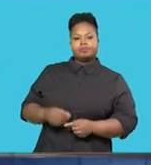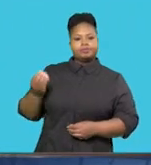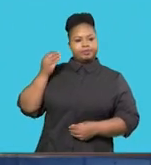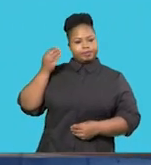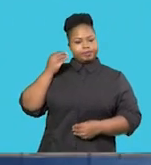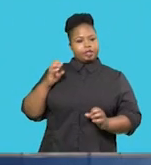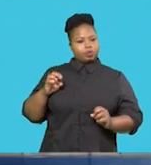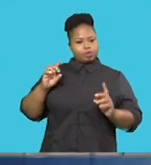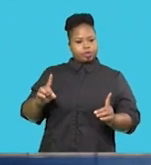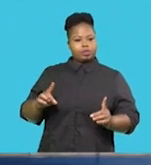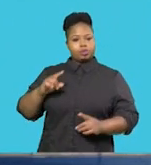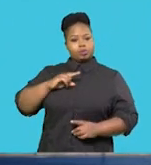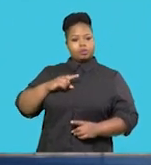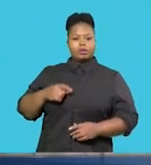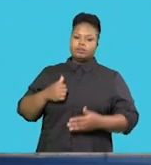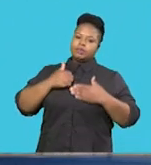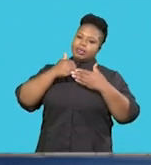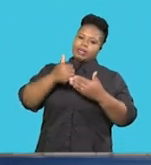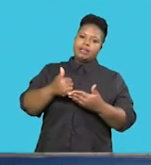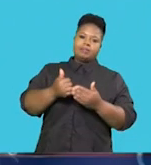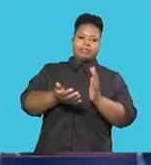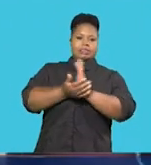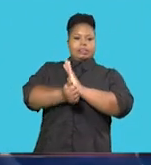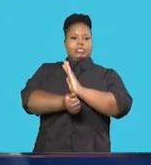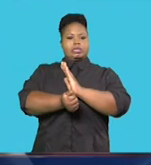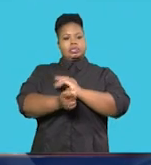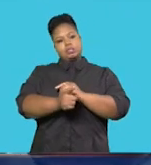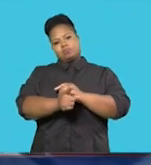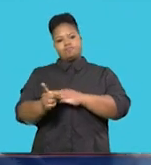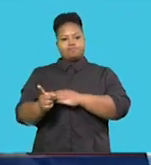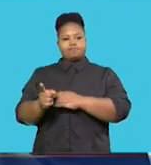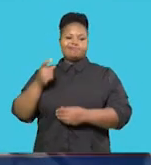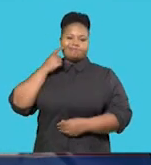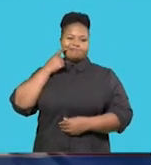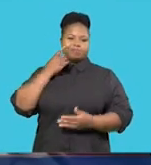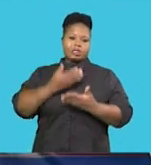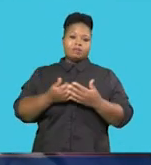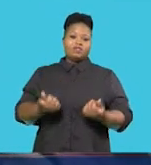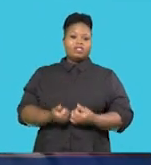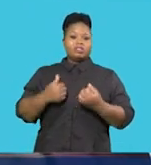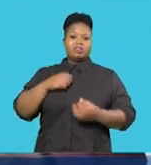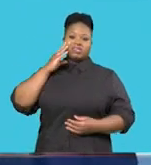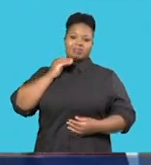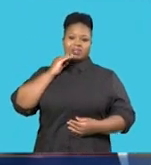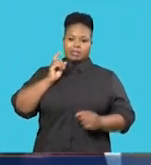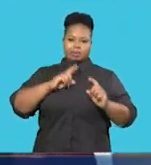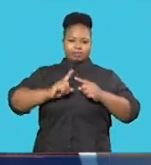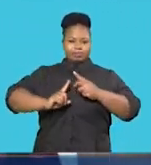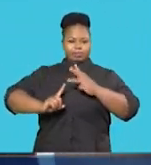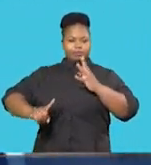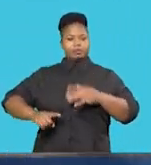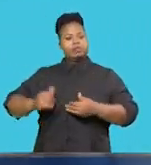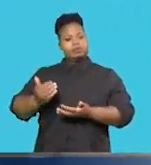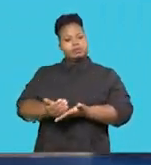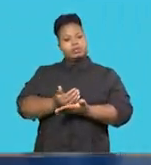olubalulekileyo ukubanceda ngezakhono eziza kuba inzuzo kubo kunye nakwingingqi yabahlala kuzo